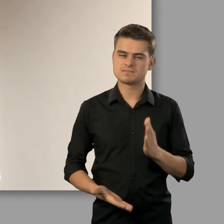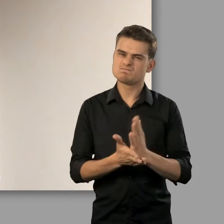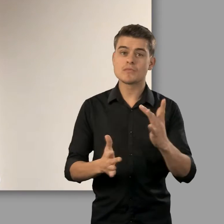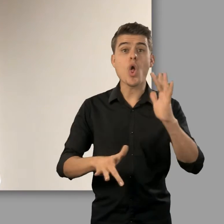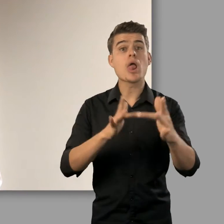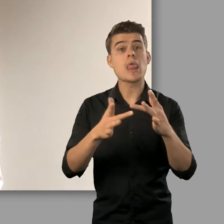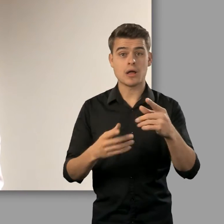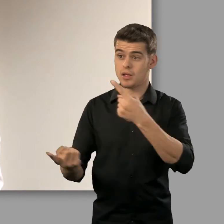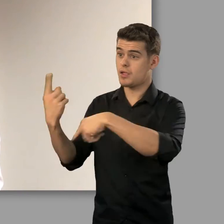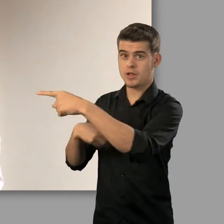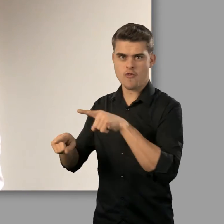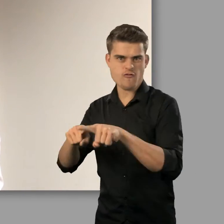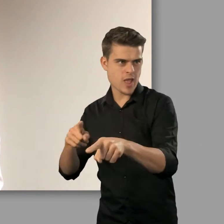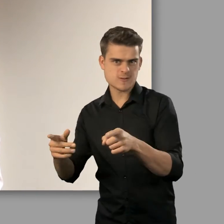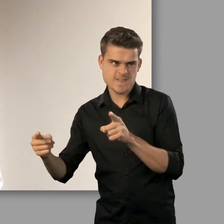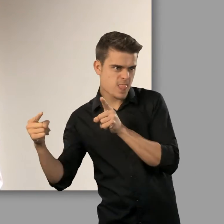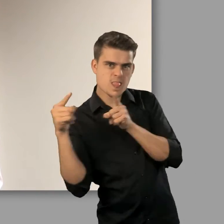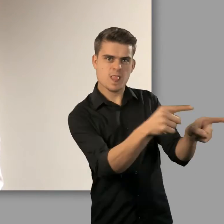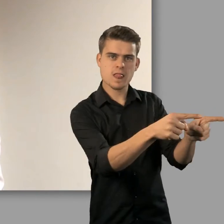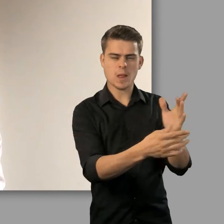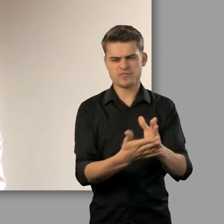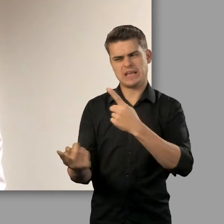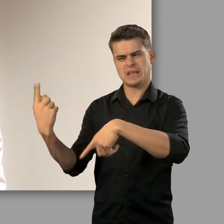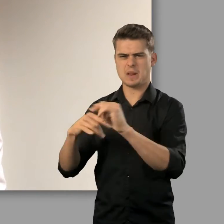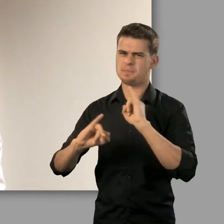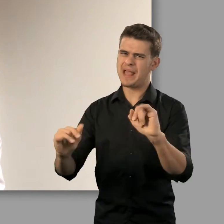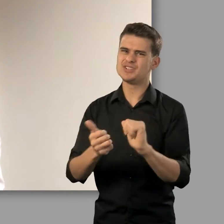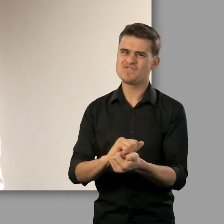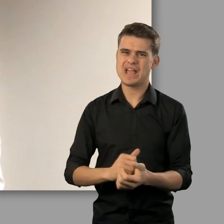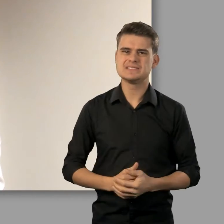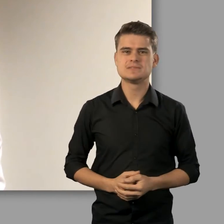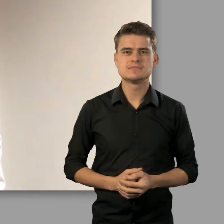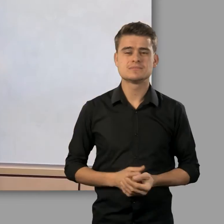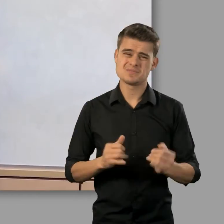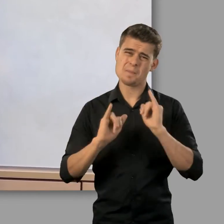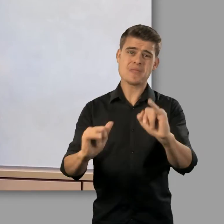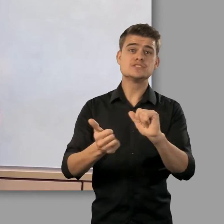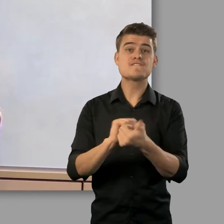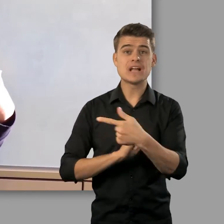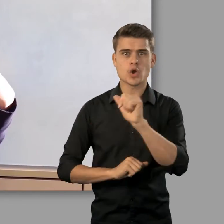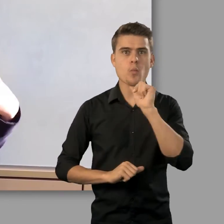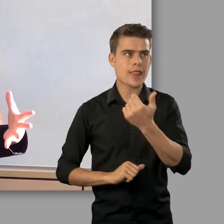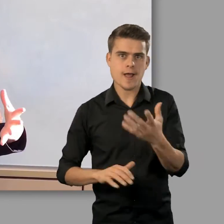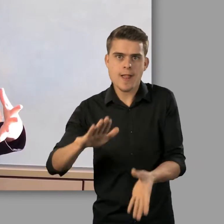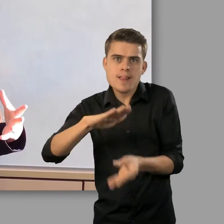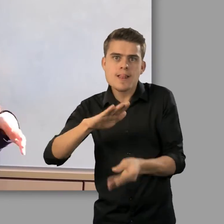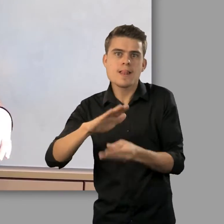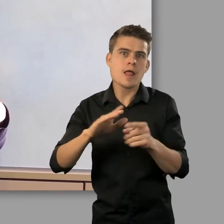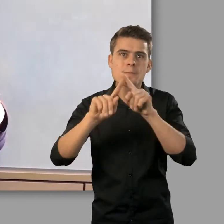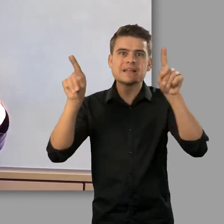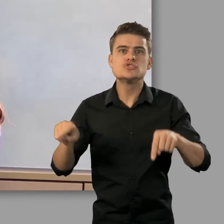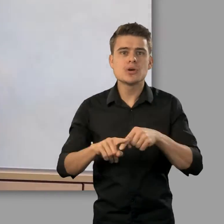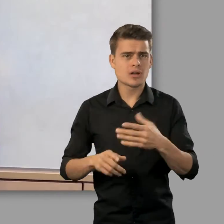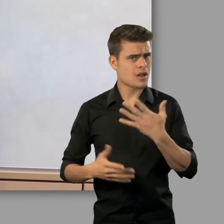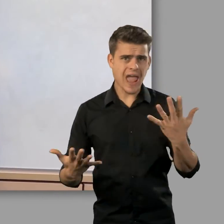I think anyone online who's going out to intentionally hurt you is definitely to be considered a bad friend. A bad friend would upload a picture of you that they